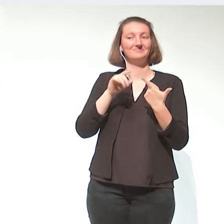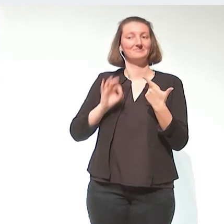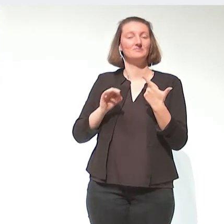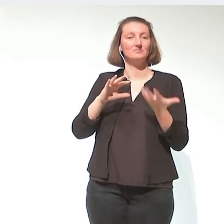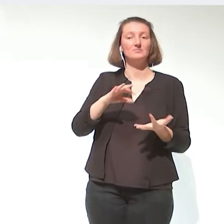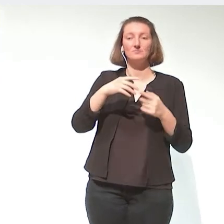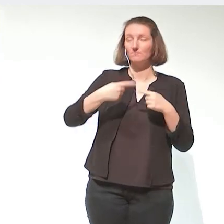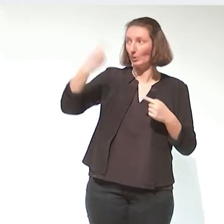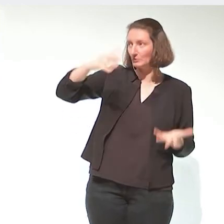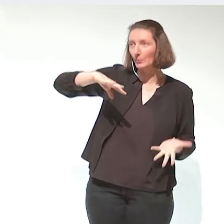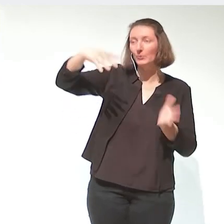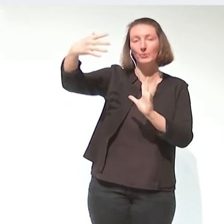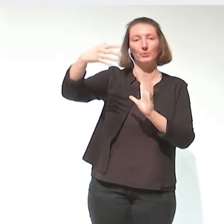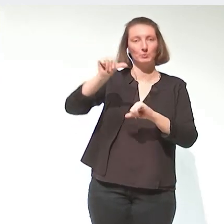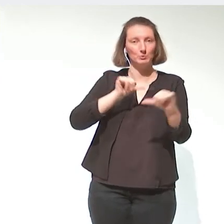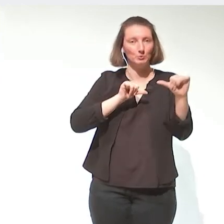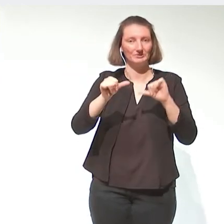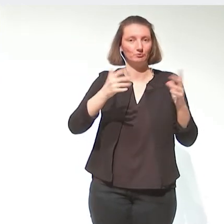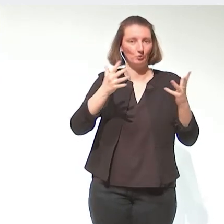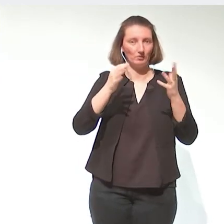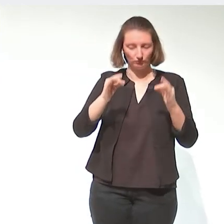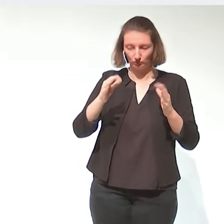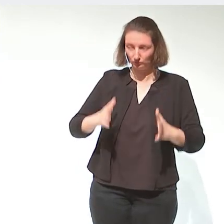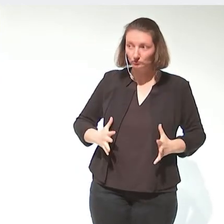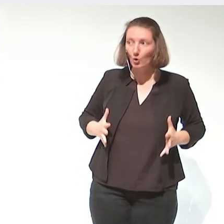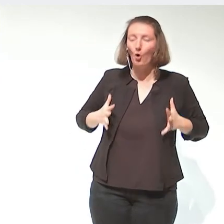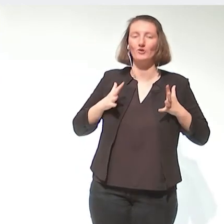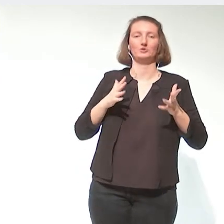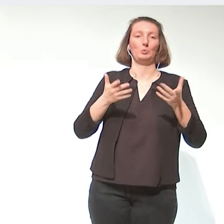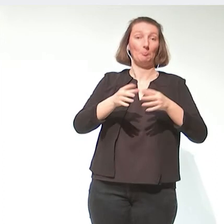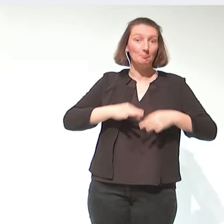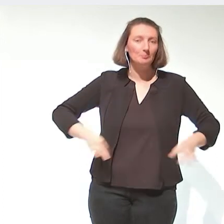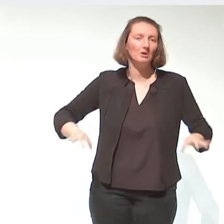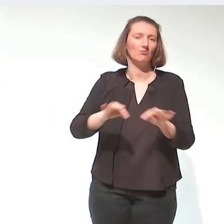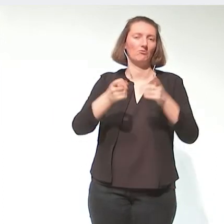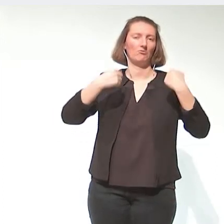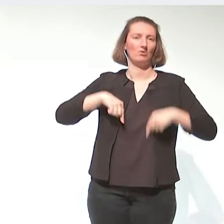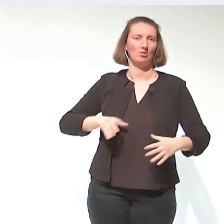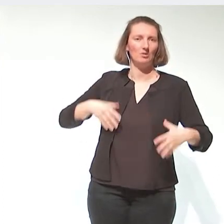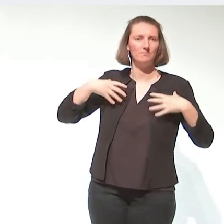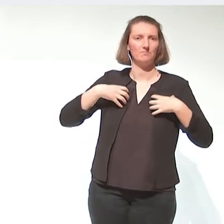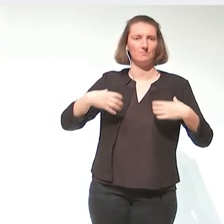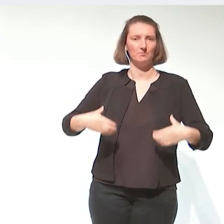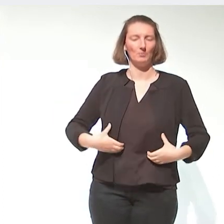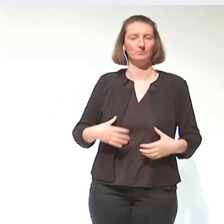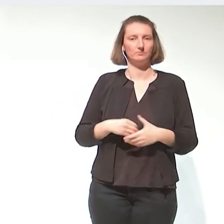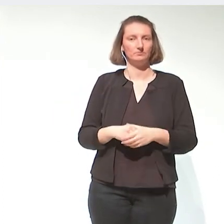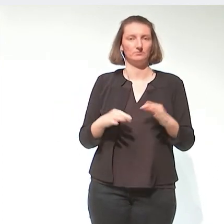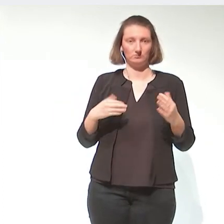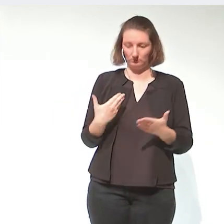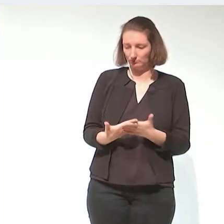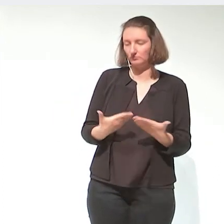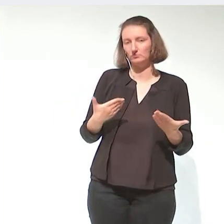There can be no progress without true commitment from member states. There are many obstacles in the